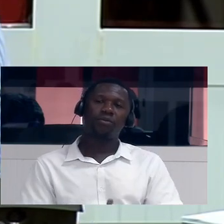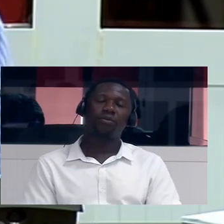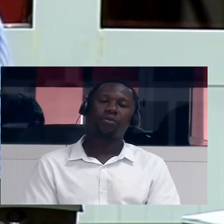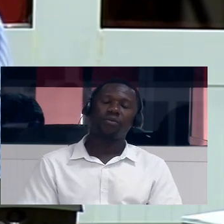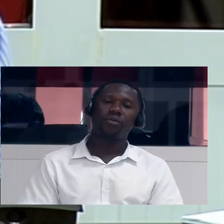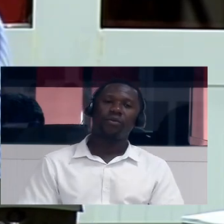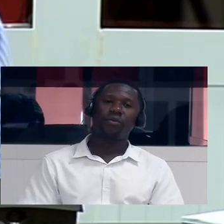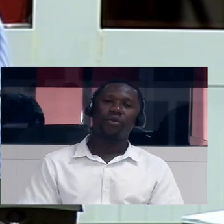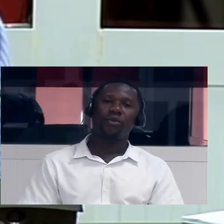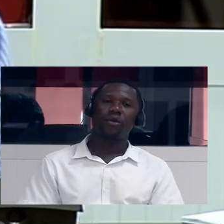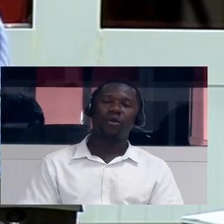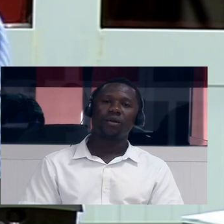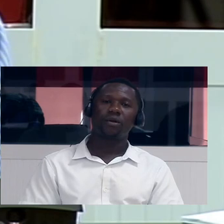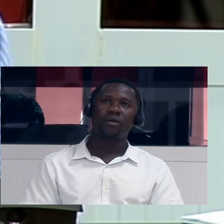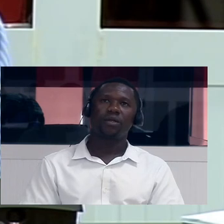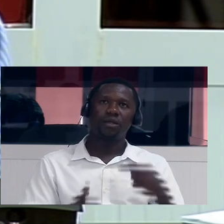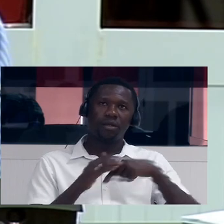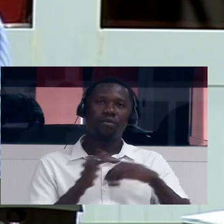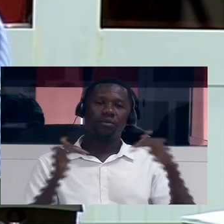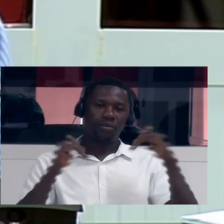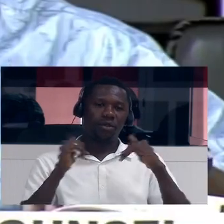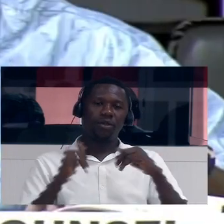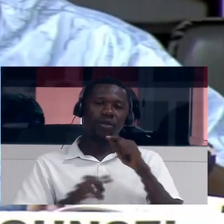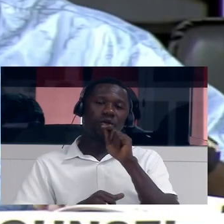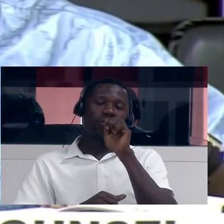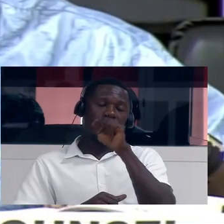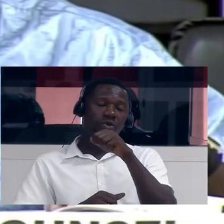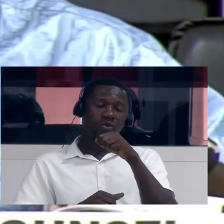And during that meeting, your suggestion is that